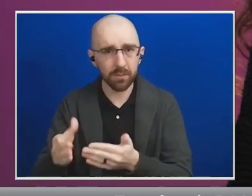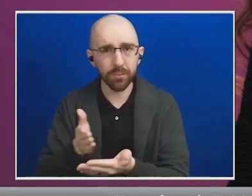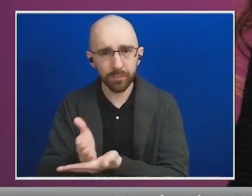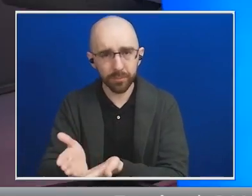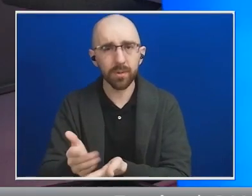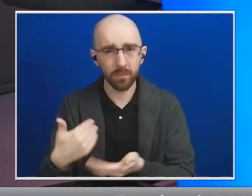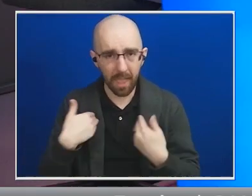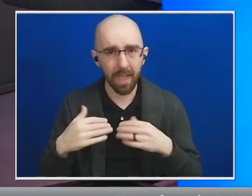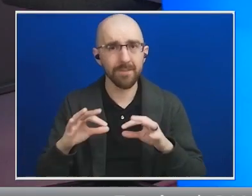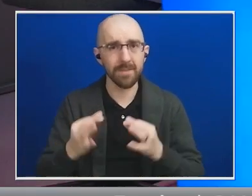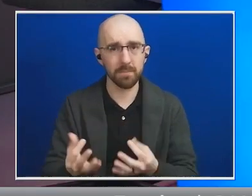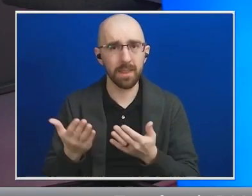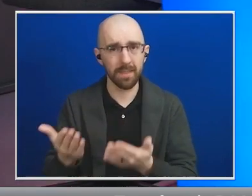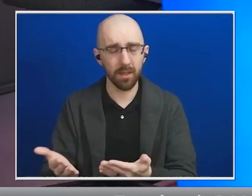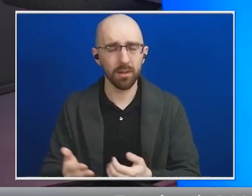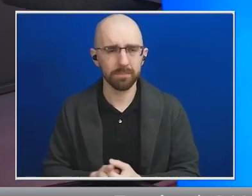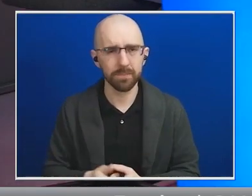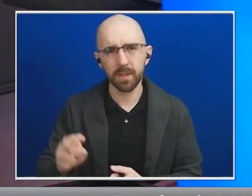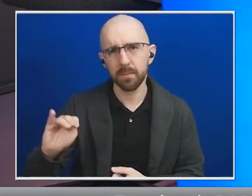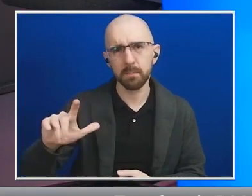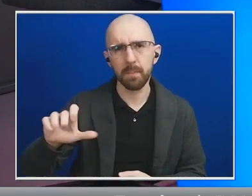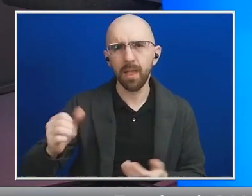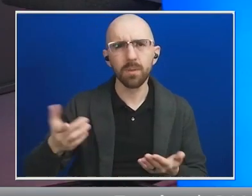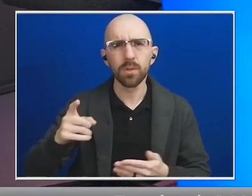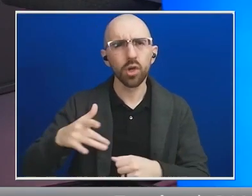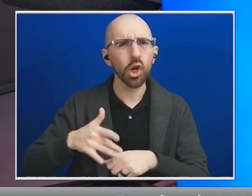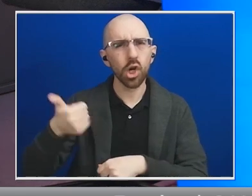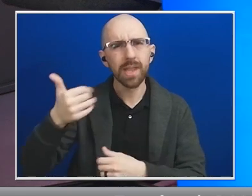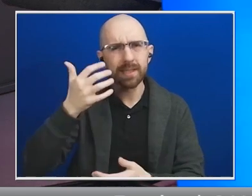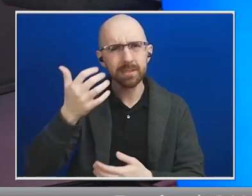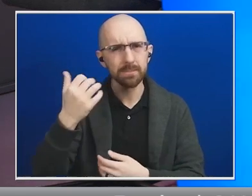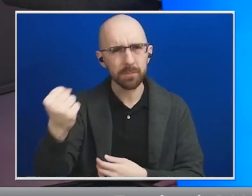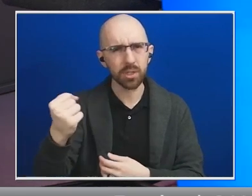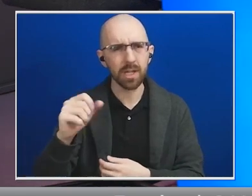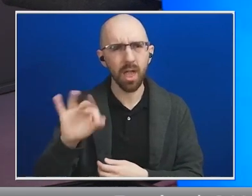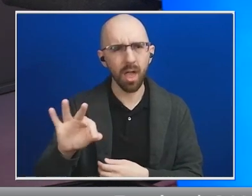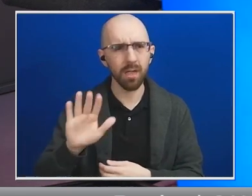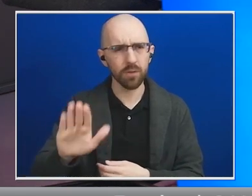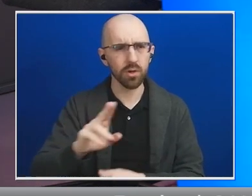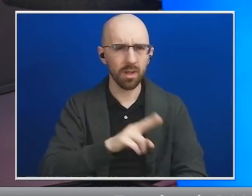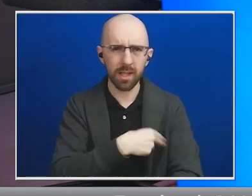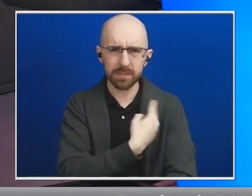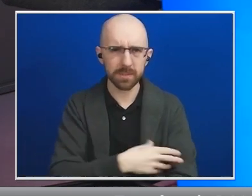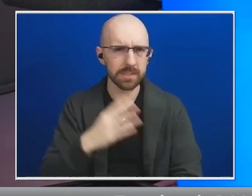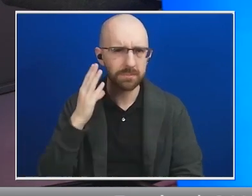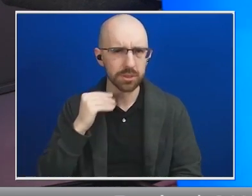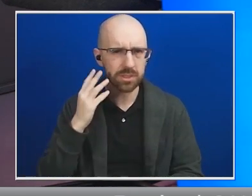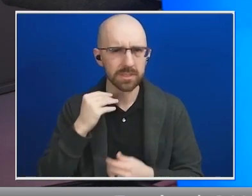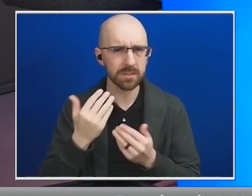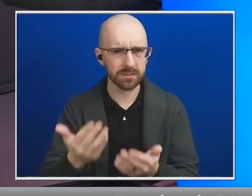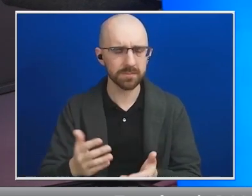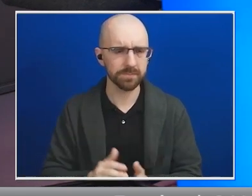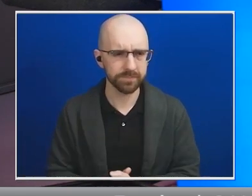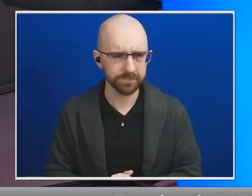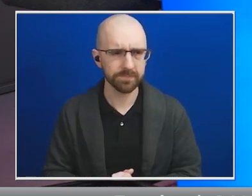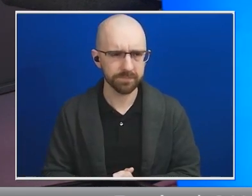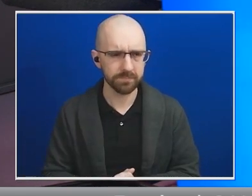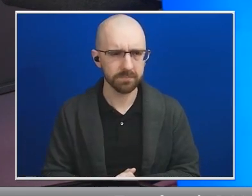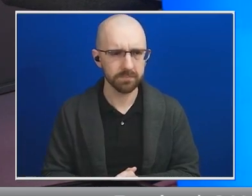So, Miles, what's your earliest memory of your hospital experience? The smell.